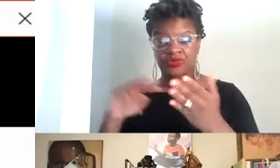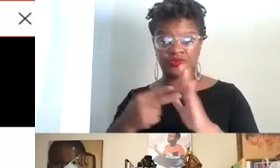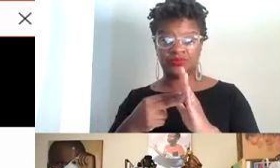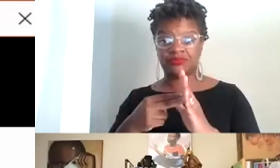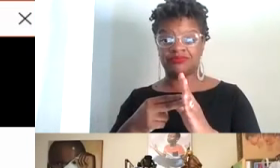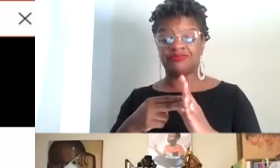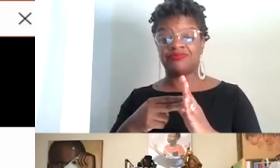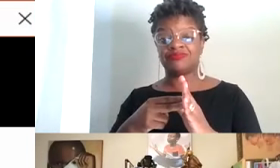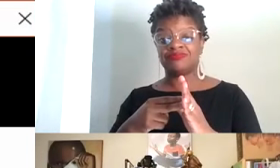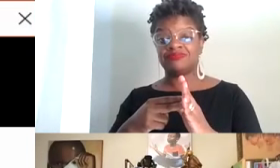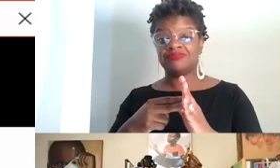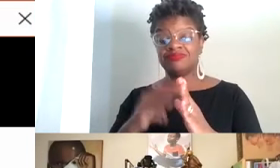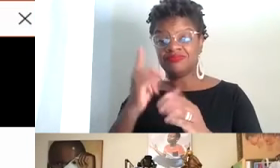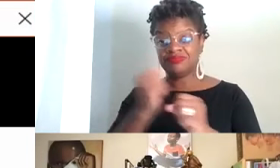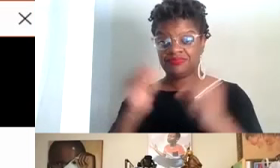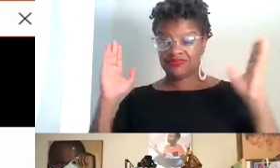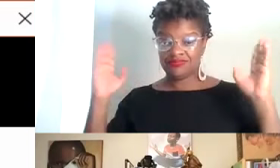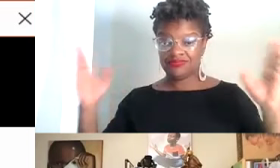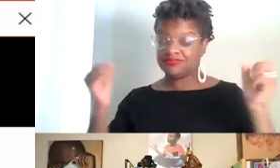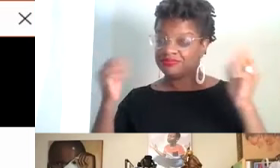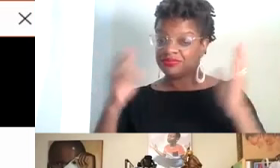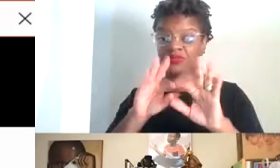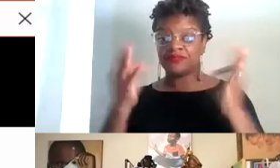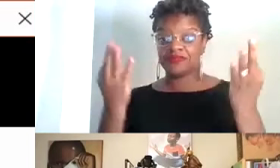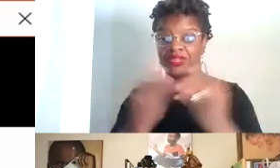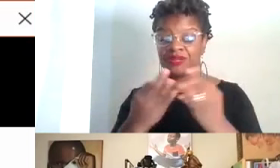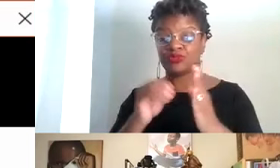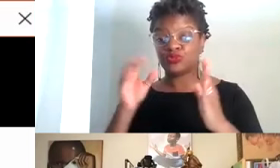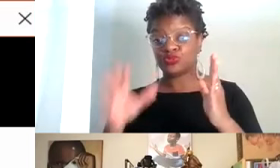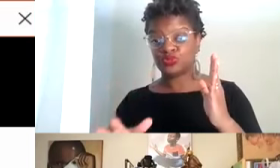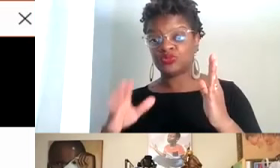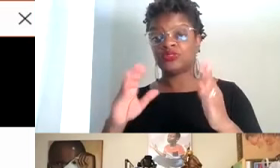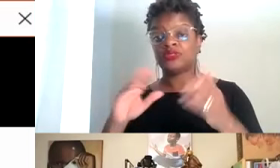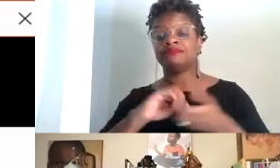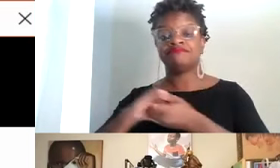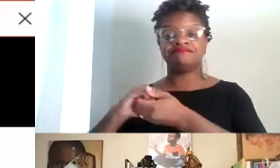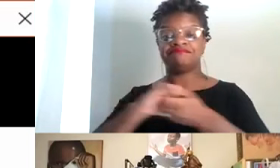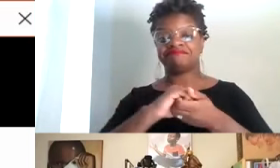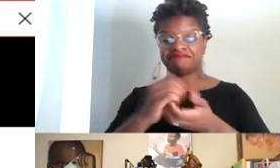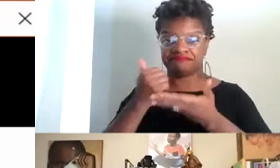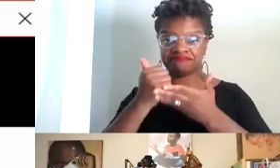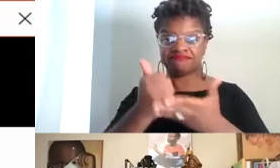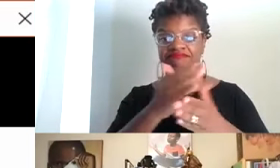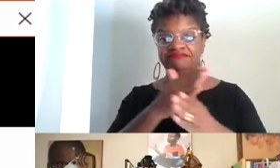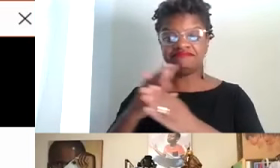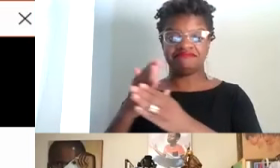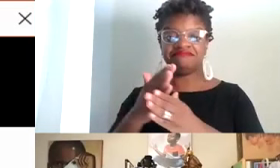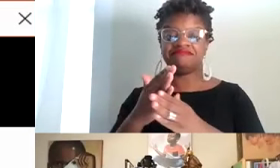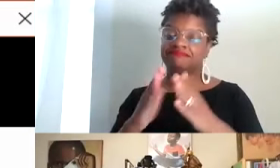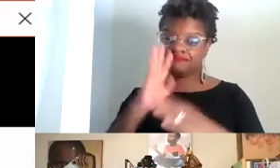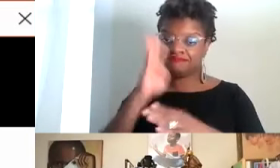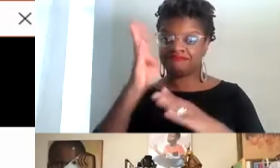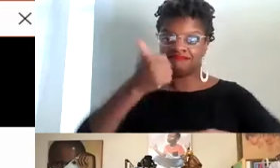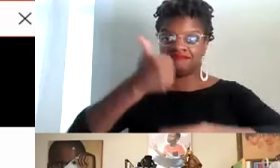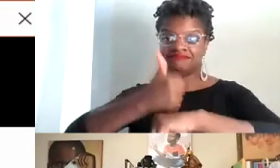RCSD students and family members from our organizational partners to really build this together. And what